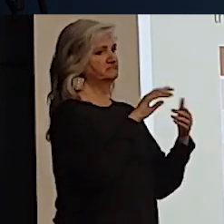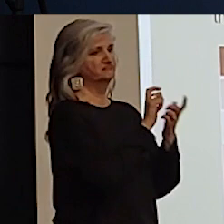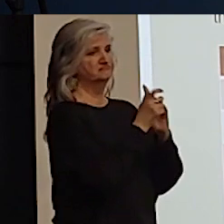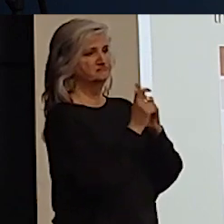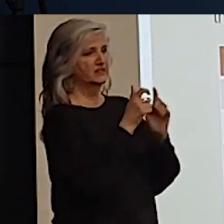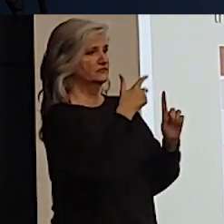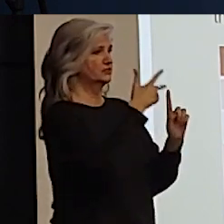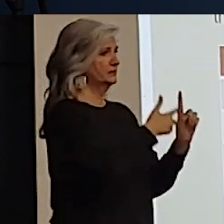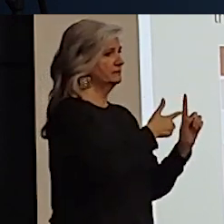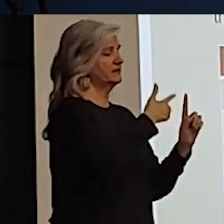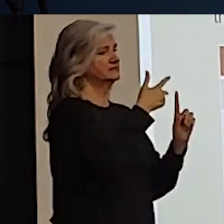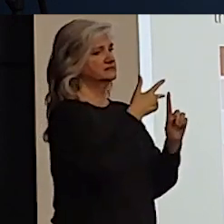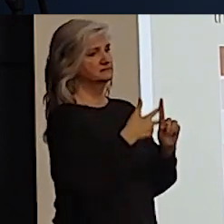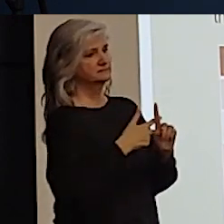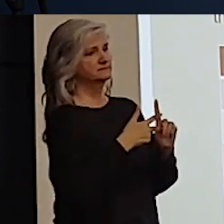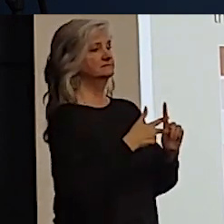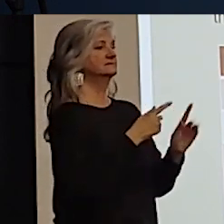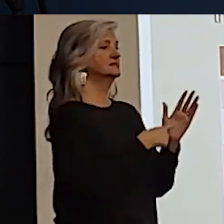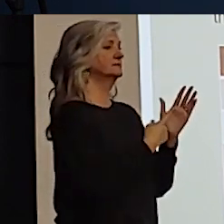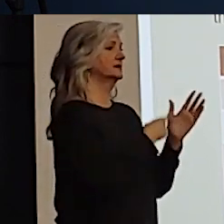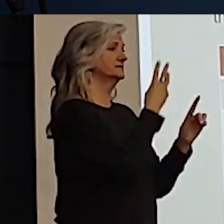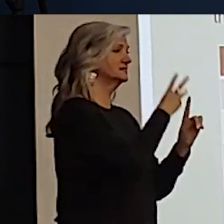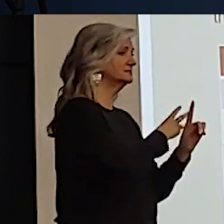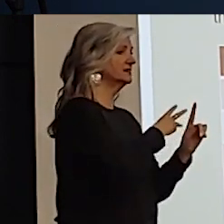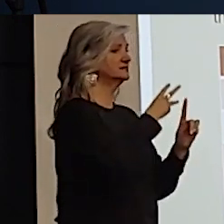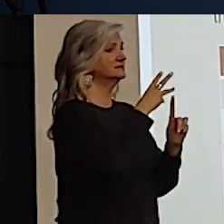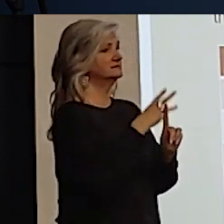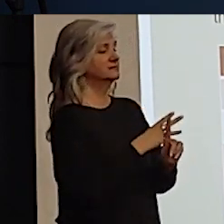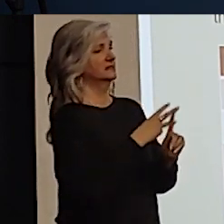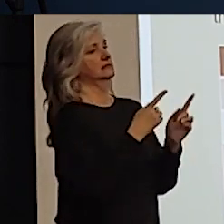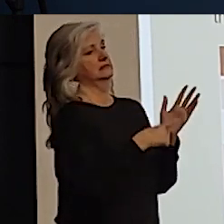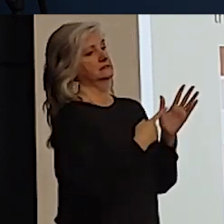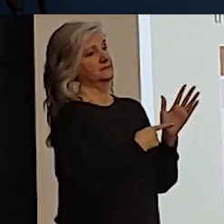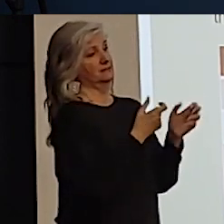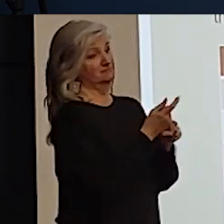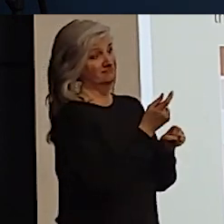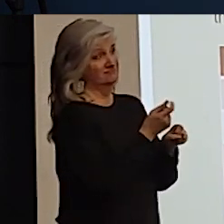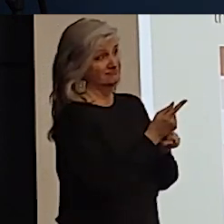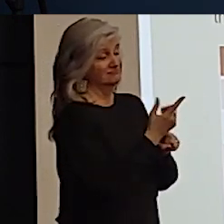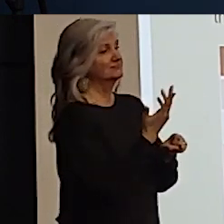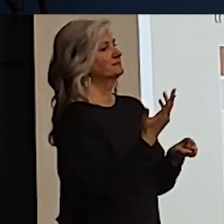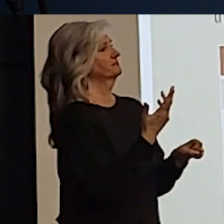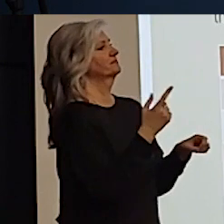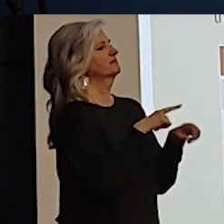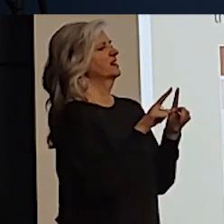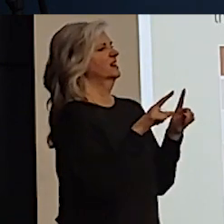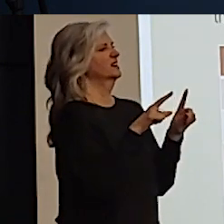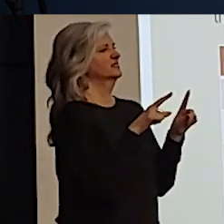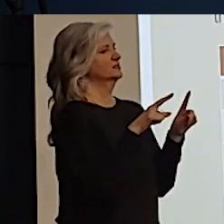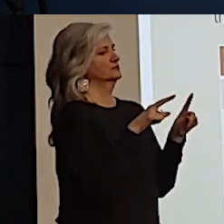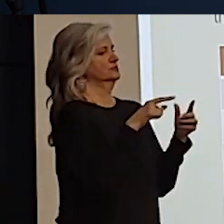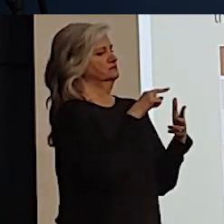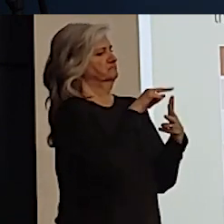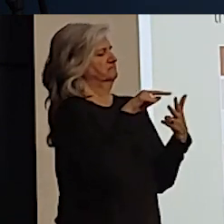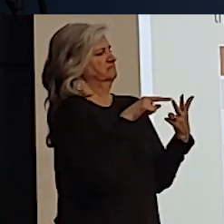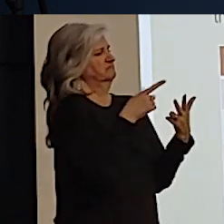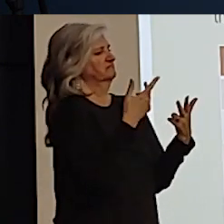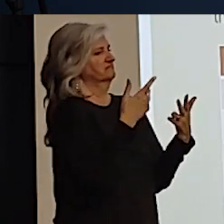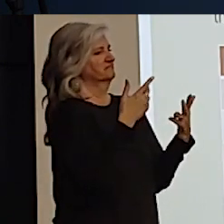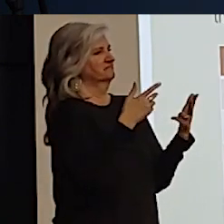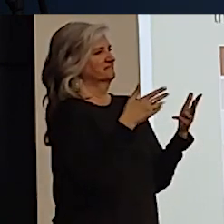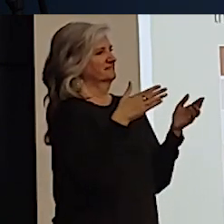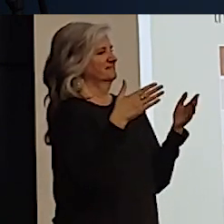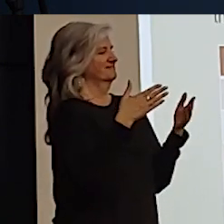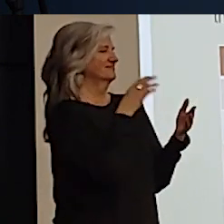every 3 months, some change every 6 months, some change on an annual basis. But those are very narrow issues, and we've seen